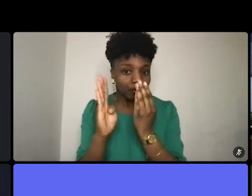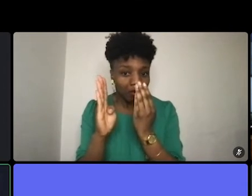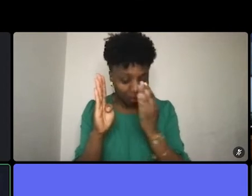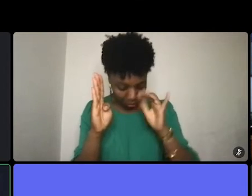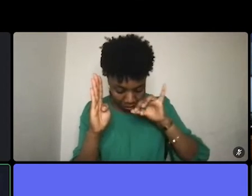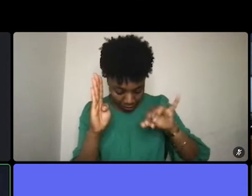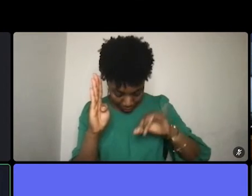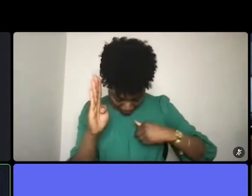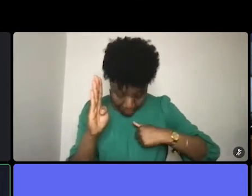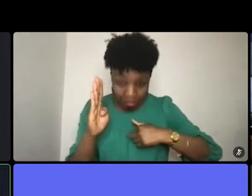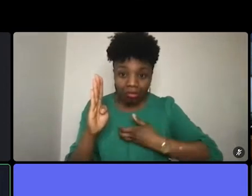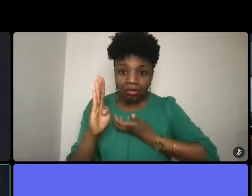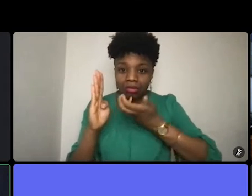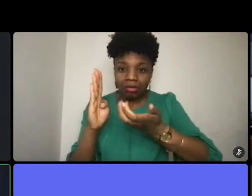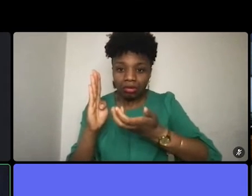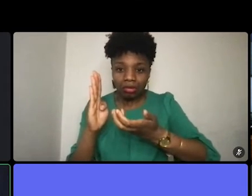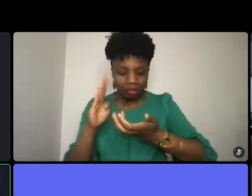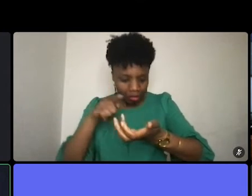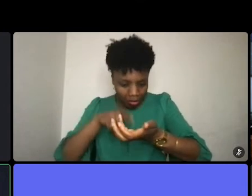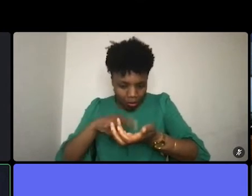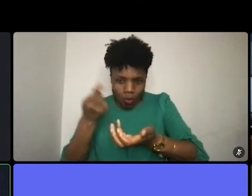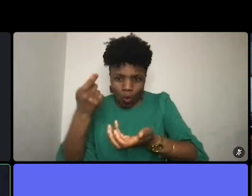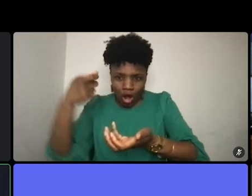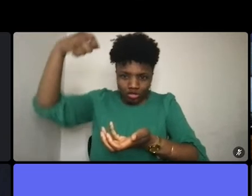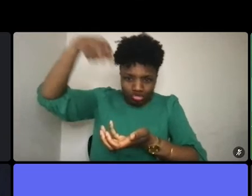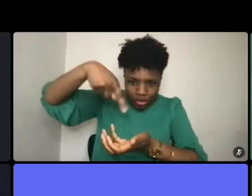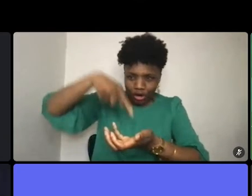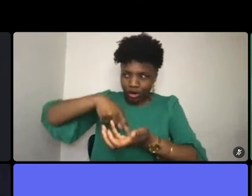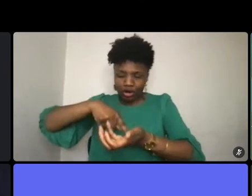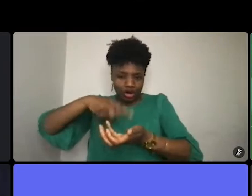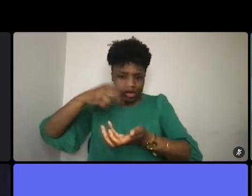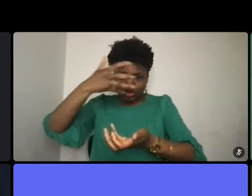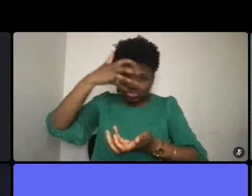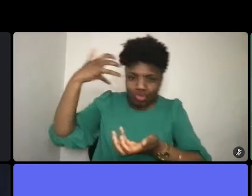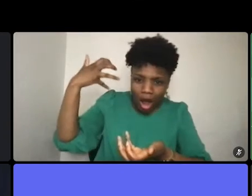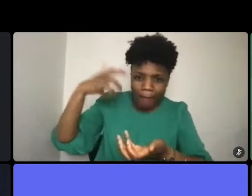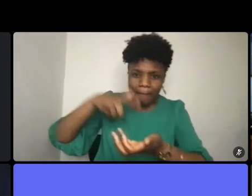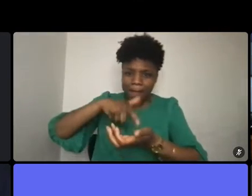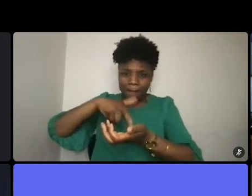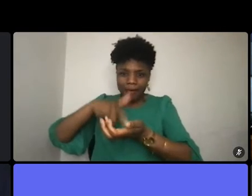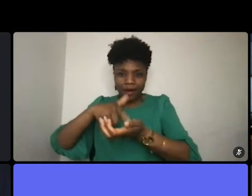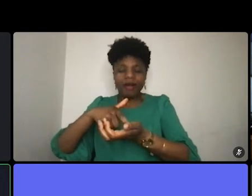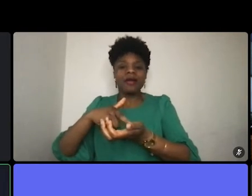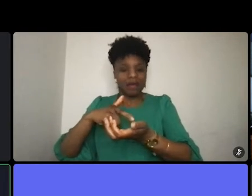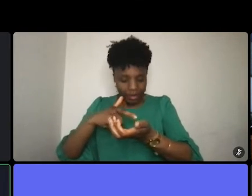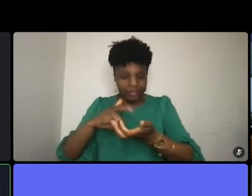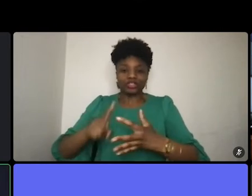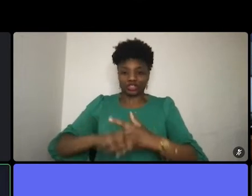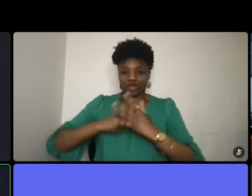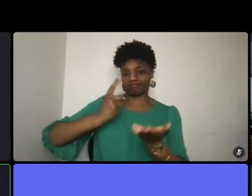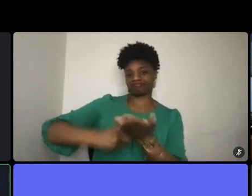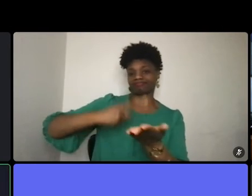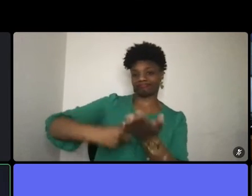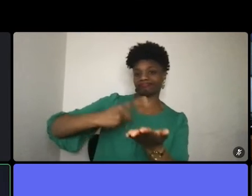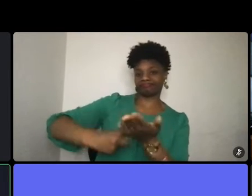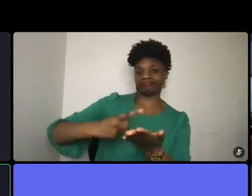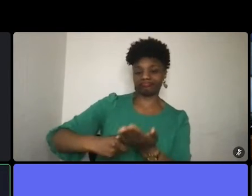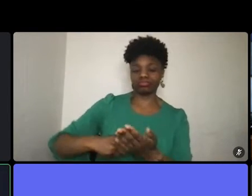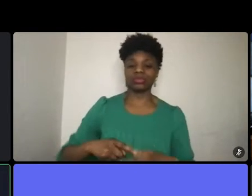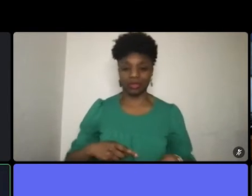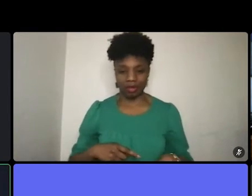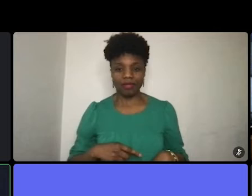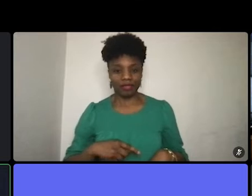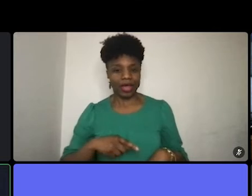deep-seated belief or trigger or trauma. Like you almost have to accept it. Right. You have to be ready to